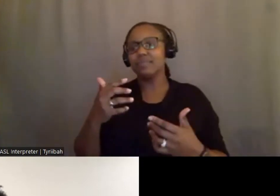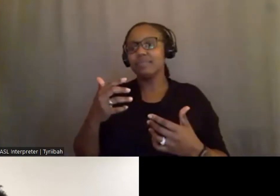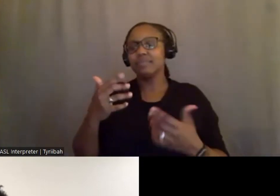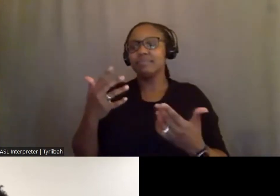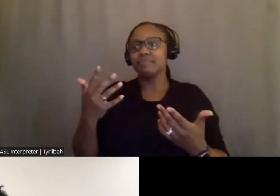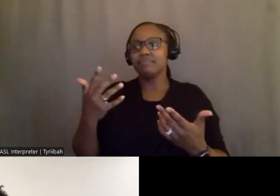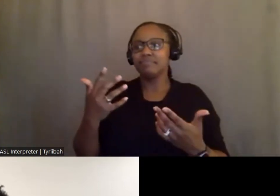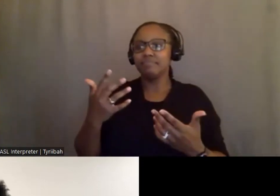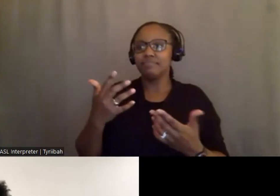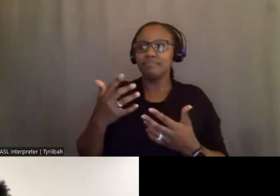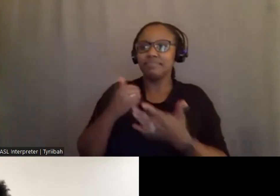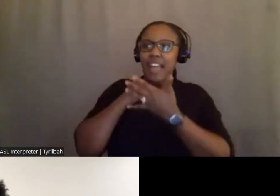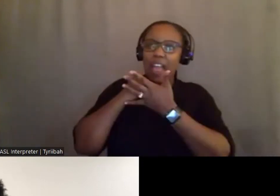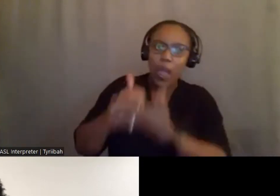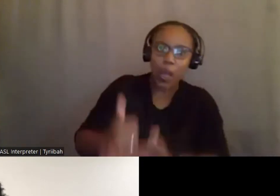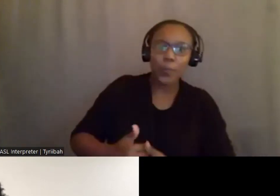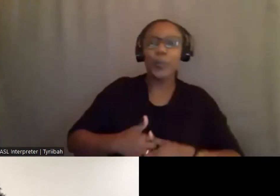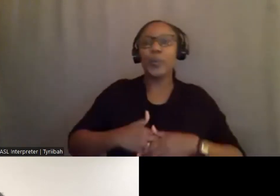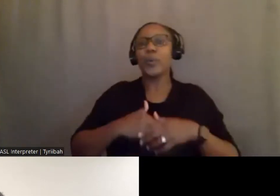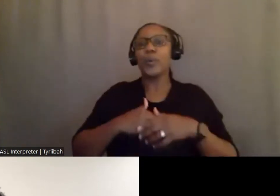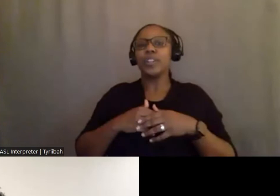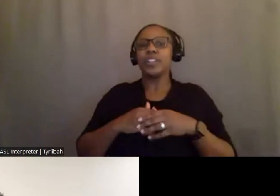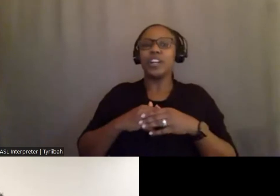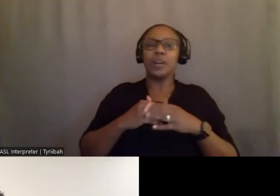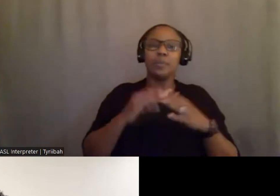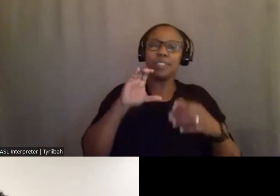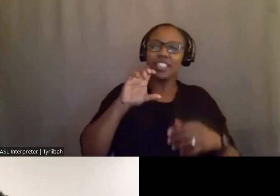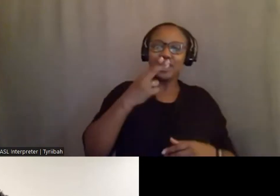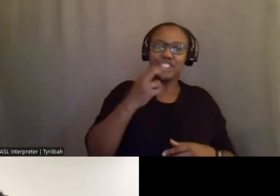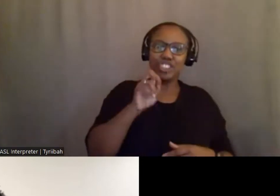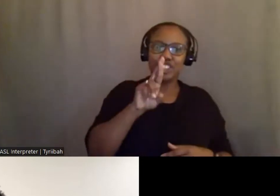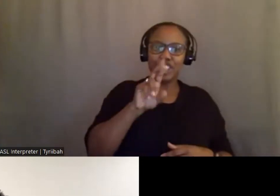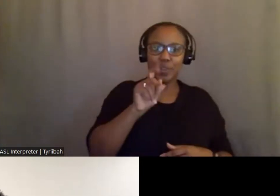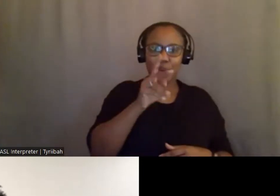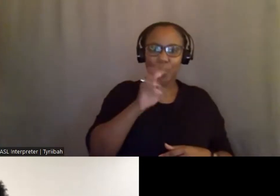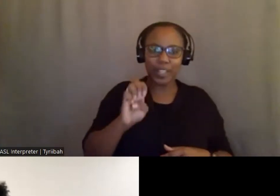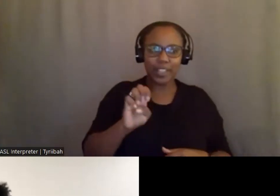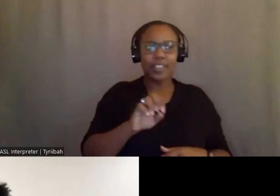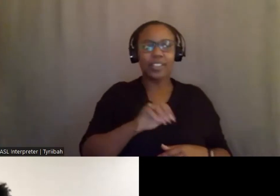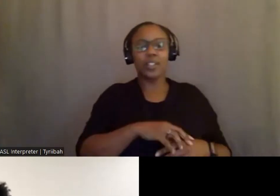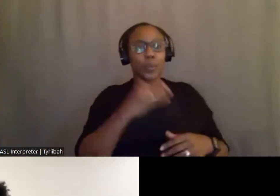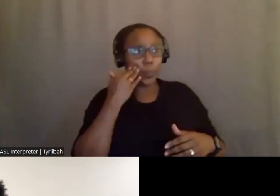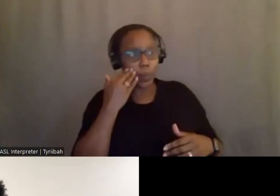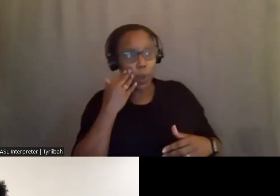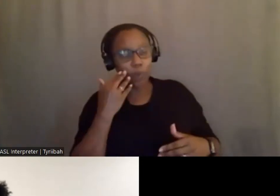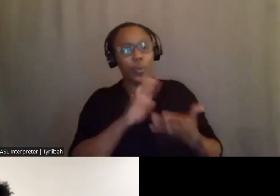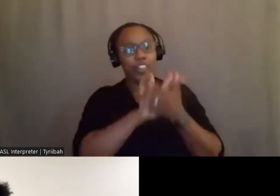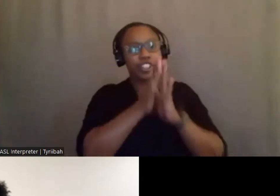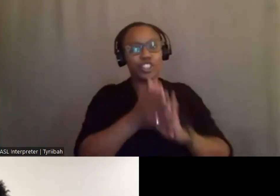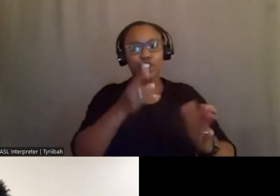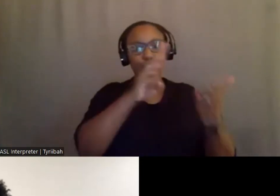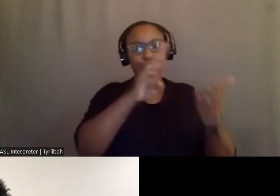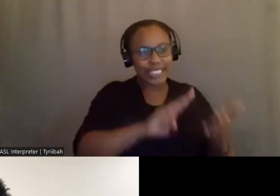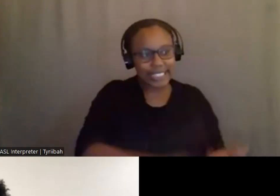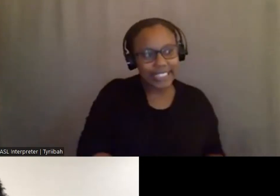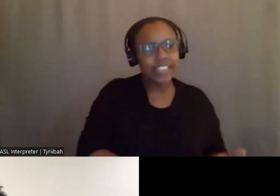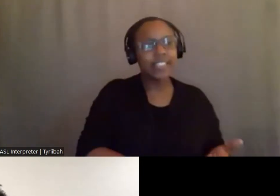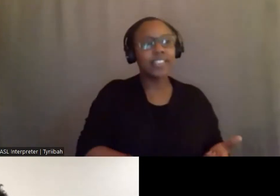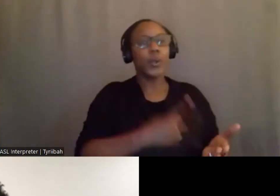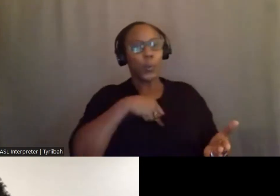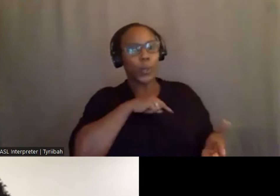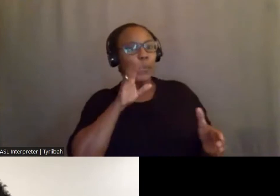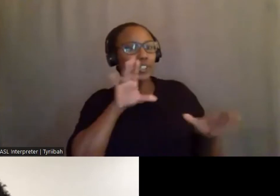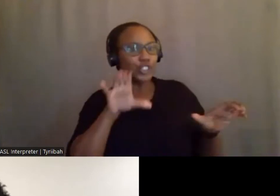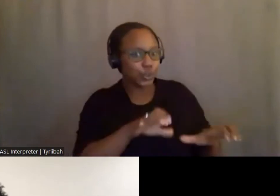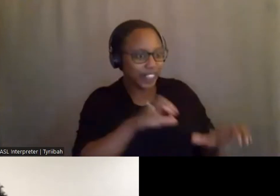have the right to send a representative to Congress, and the United States has never done that. We will do that for you. Or we know that, you know, the